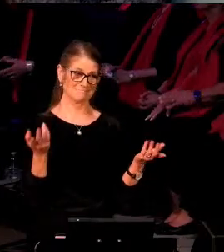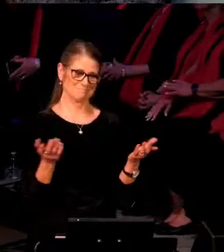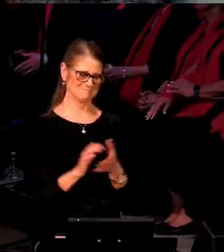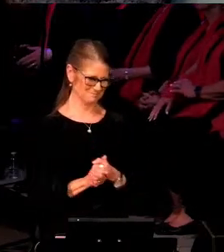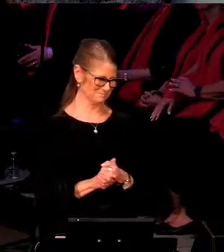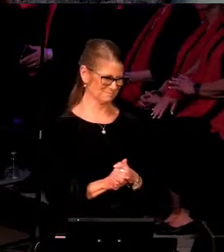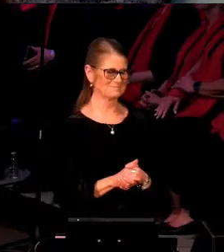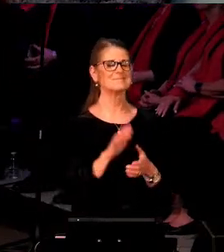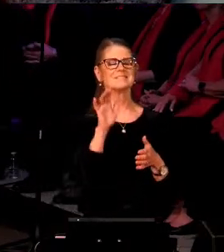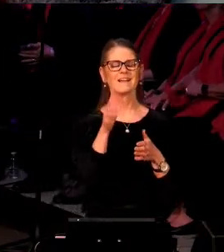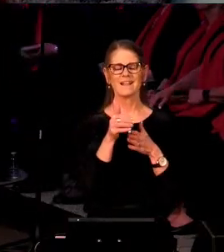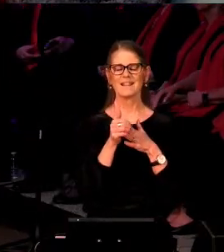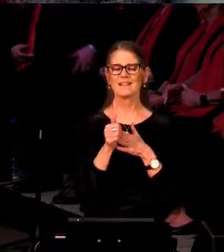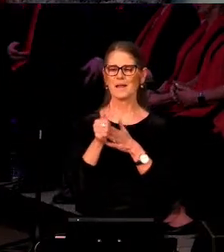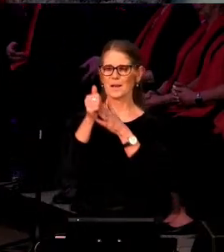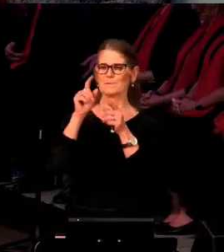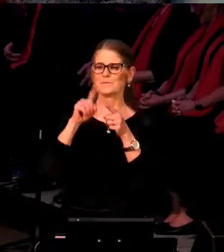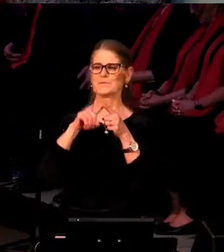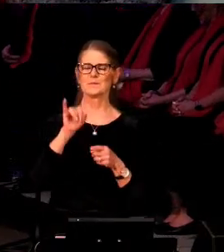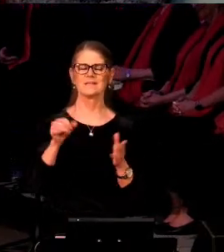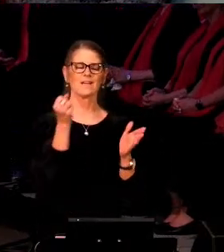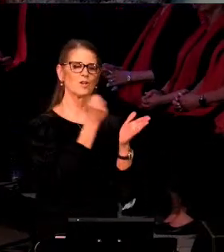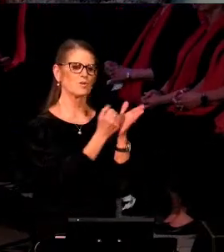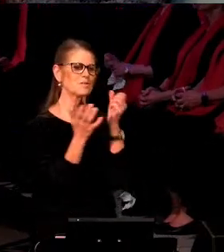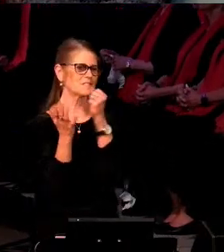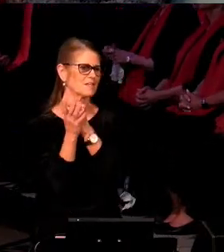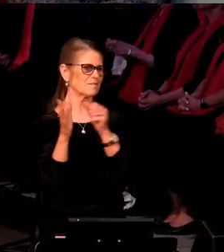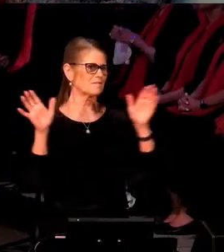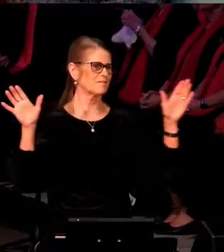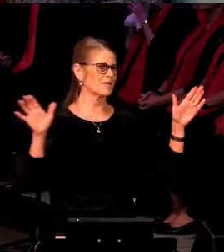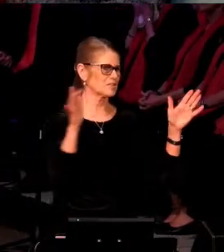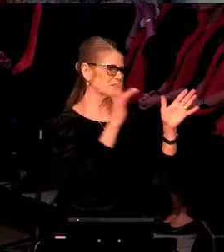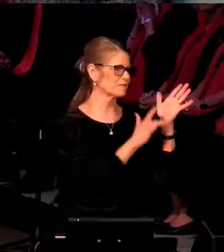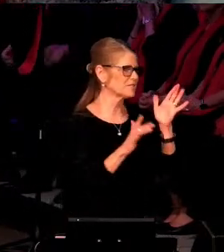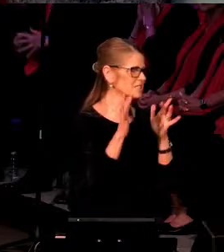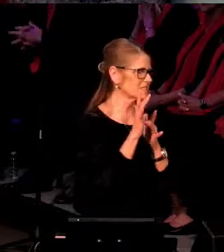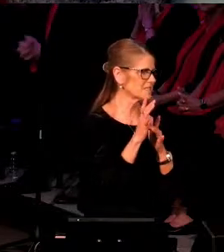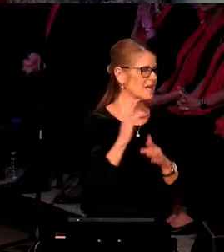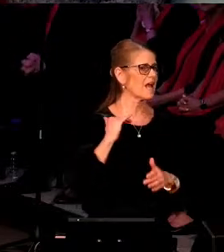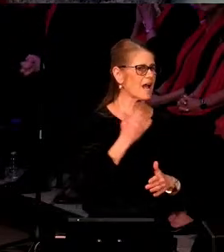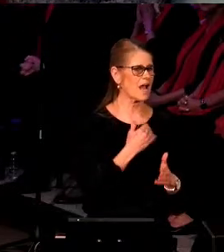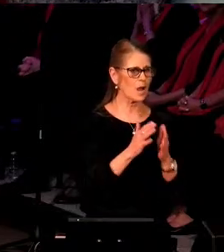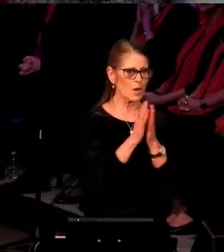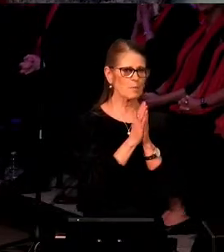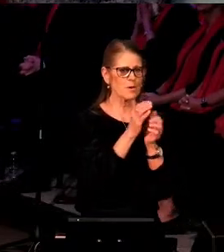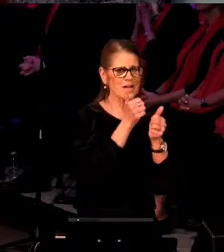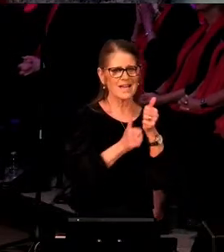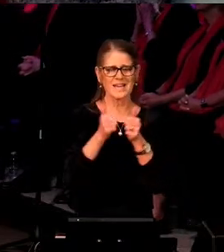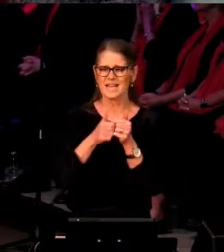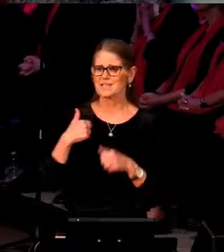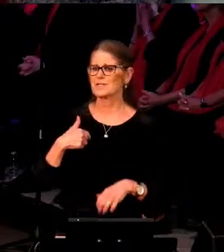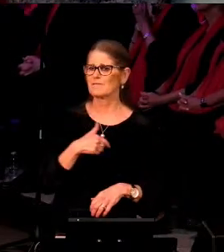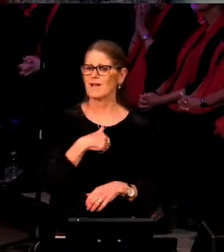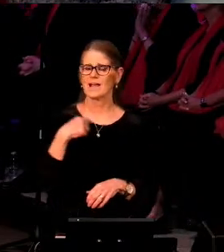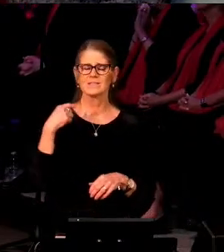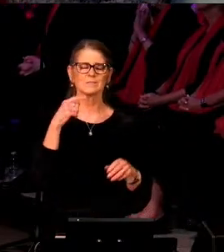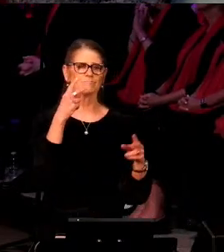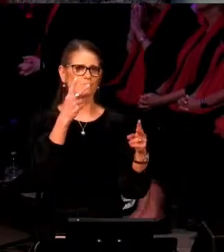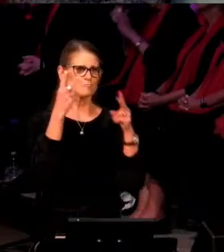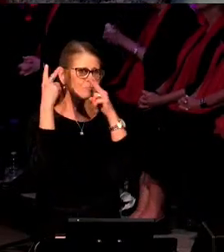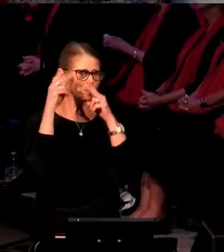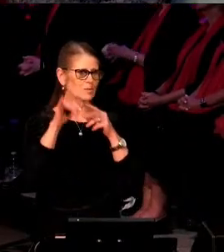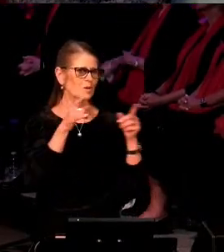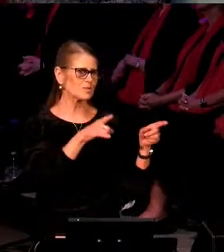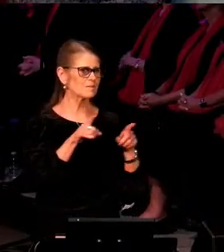That led up to the crucifixion of Jesus. Our prayer is that each of us, as we reflect on these